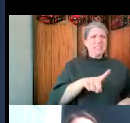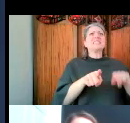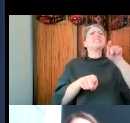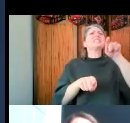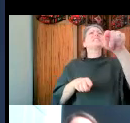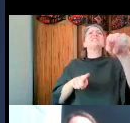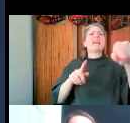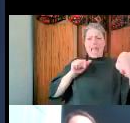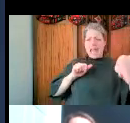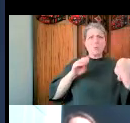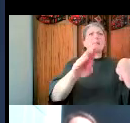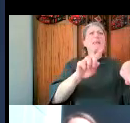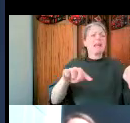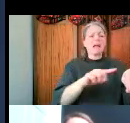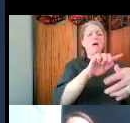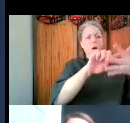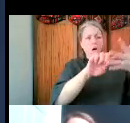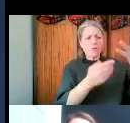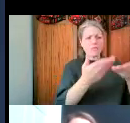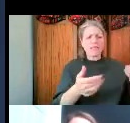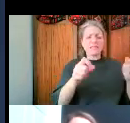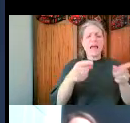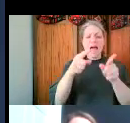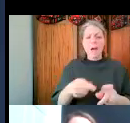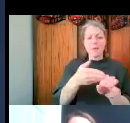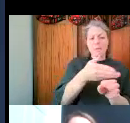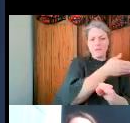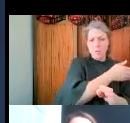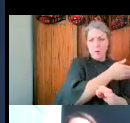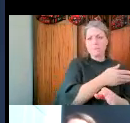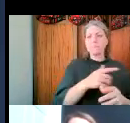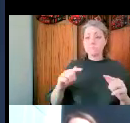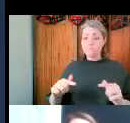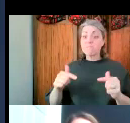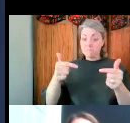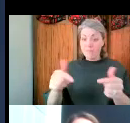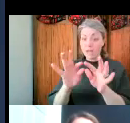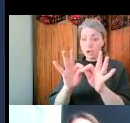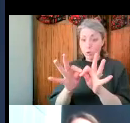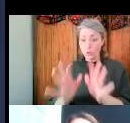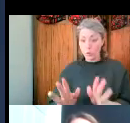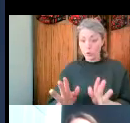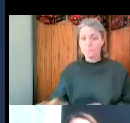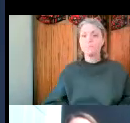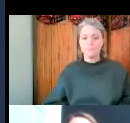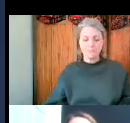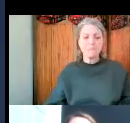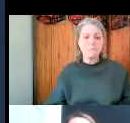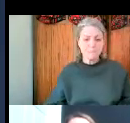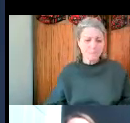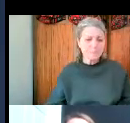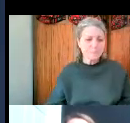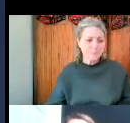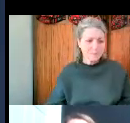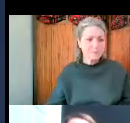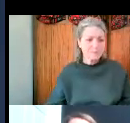B. So all of those things can be very difficult when we have sensory processing differences involved. And